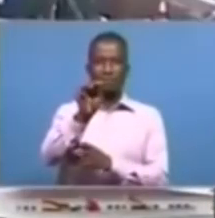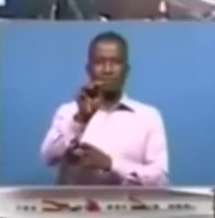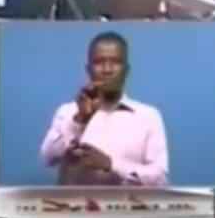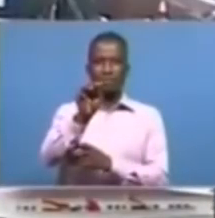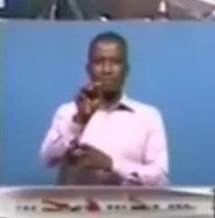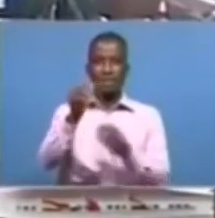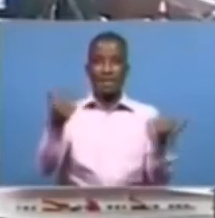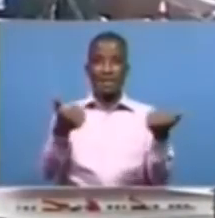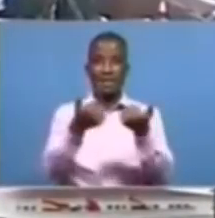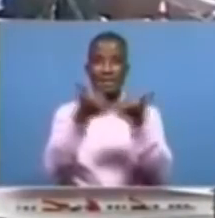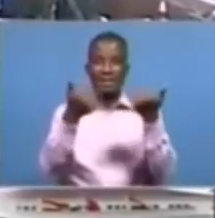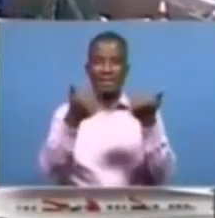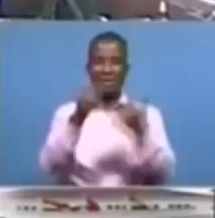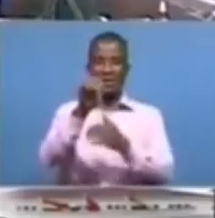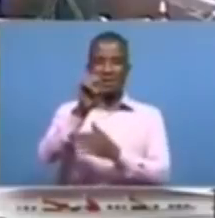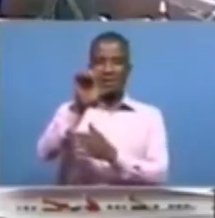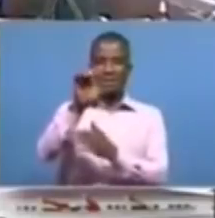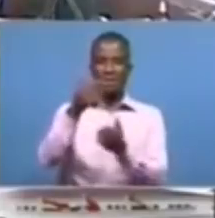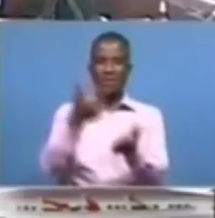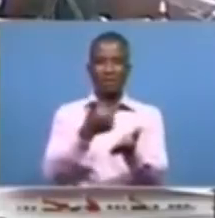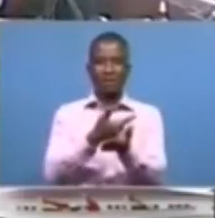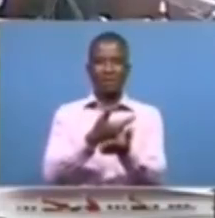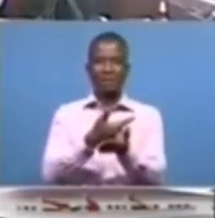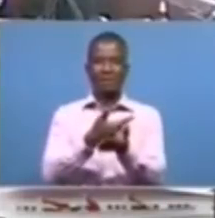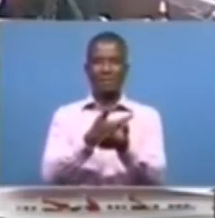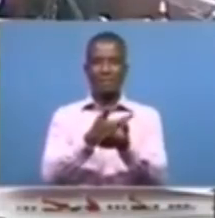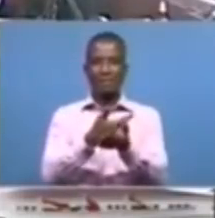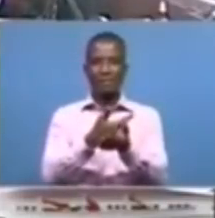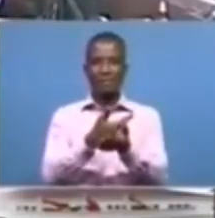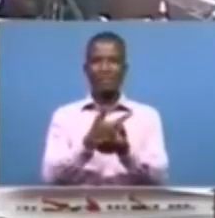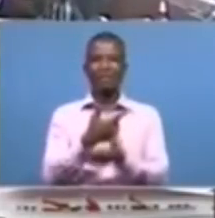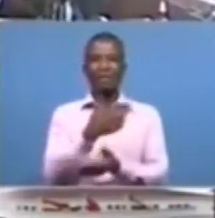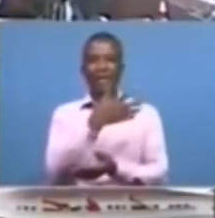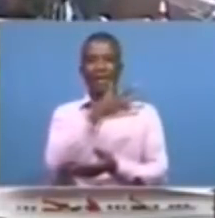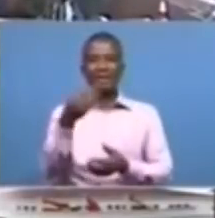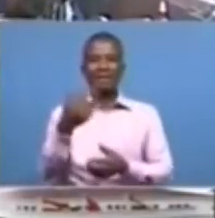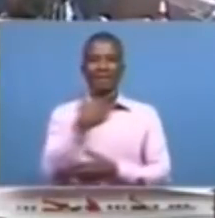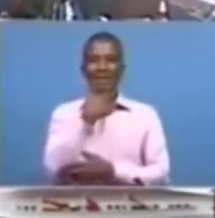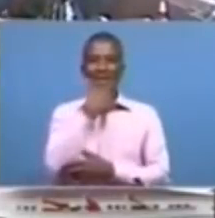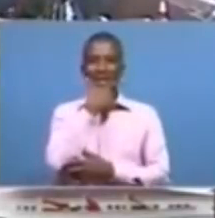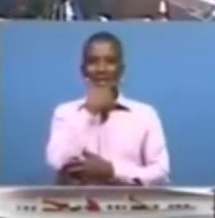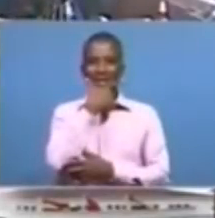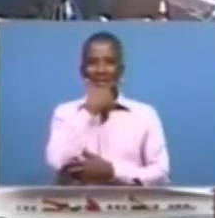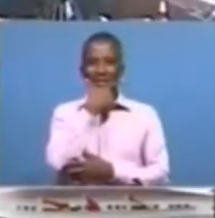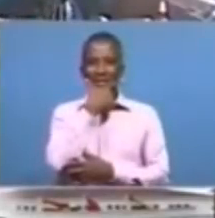versus Electoral Commission of Ghana, Nana Abu Dampa Akufuado.